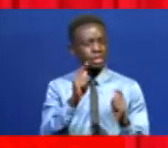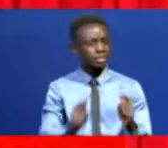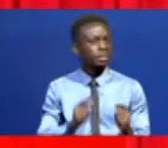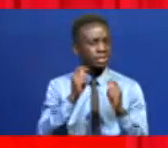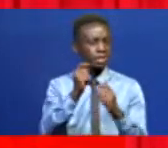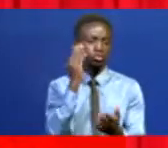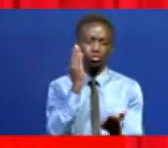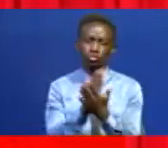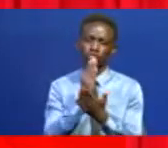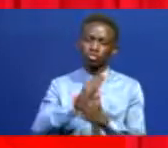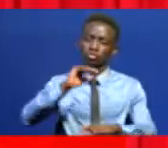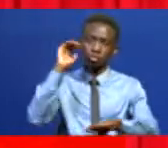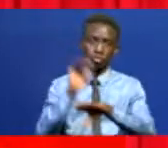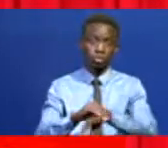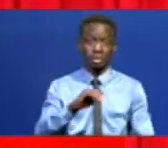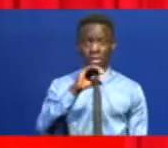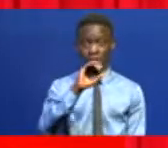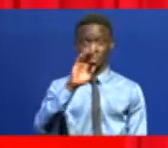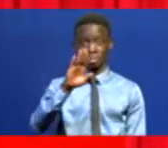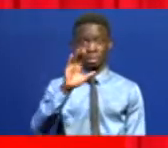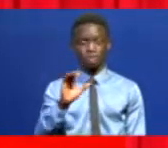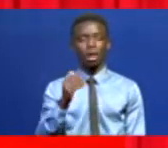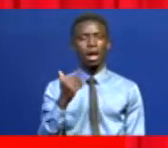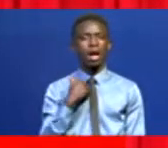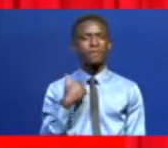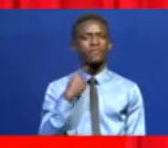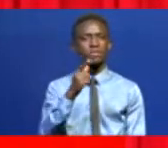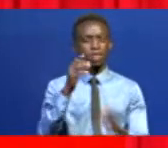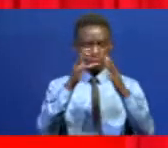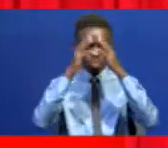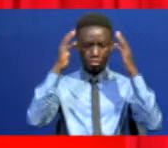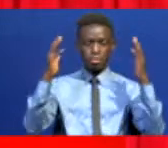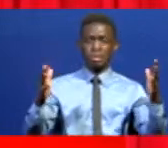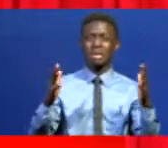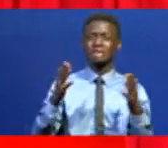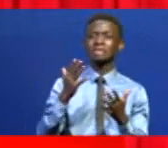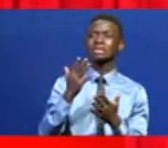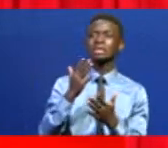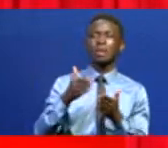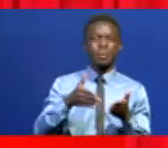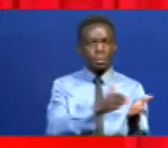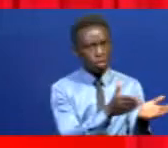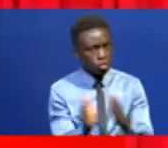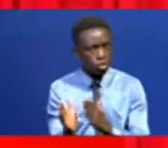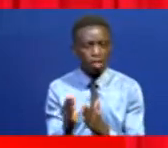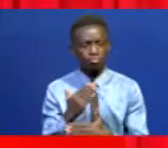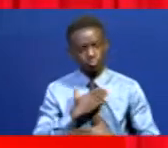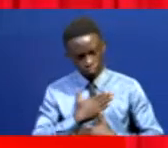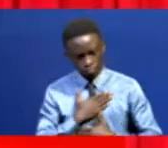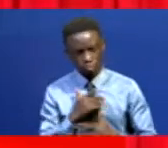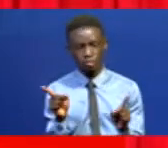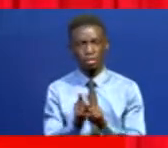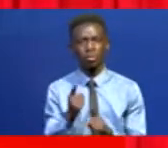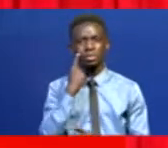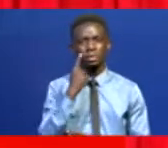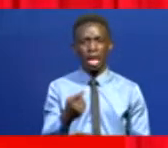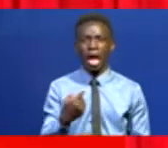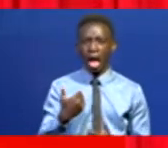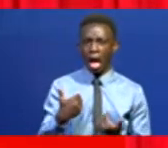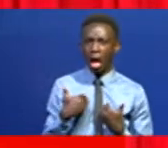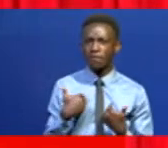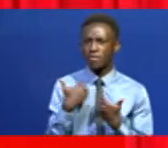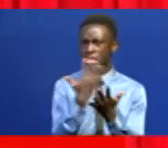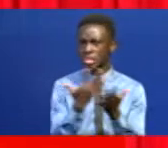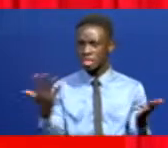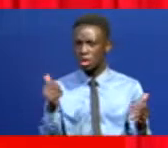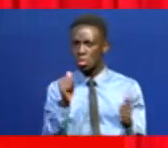curriculum, we have this as one of the major pathways, Your Excellency, and already there are signs that indeed